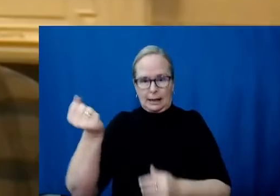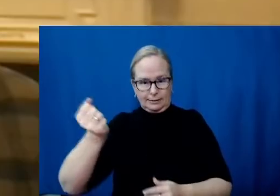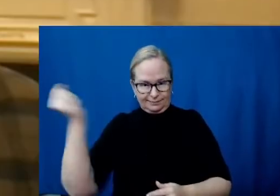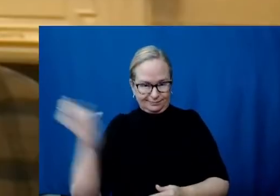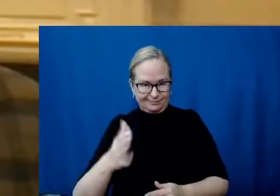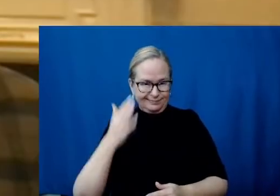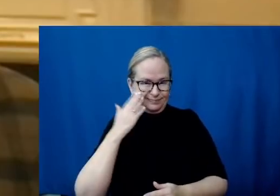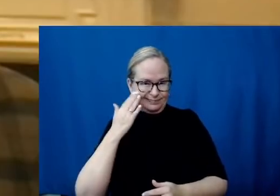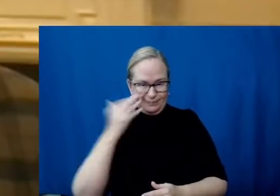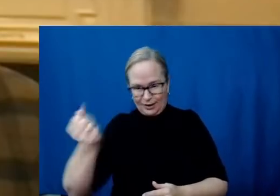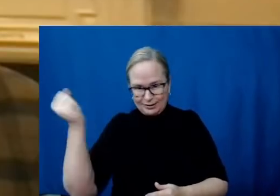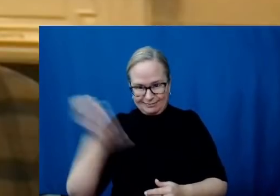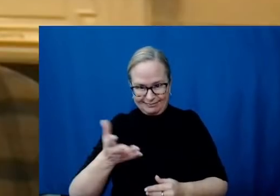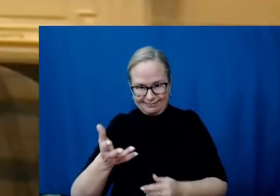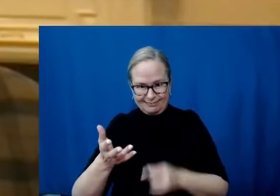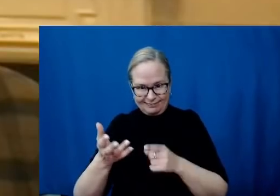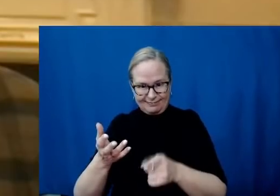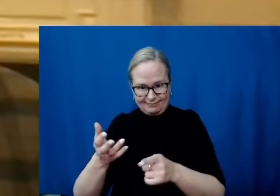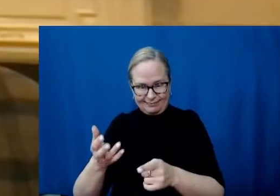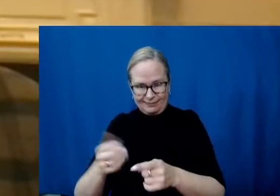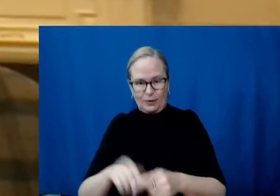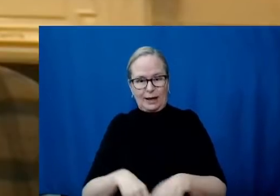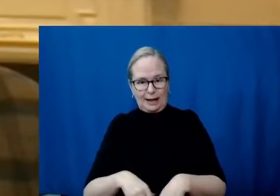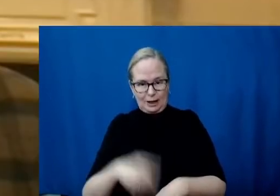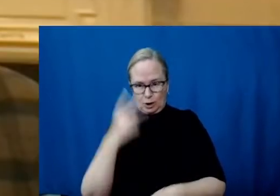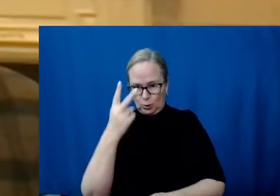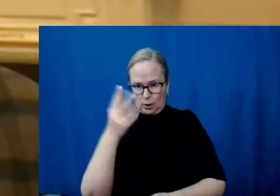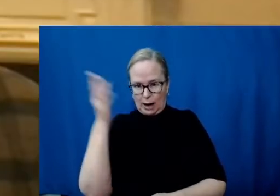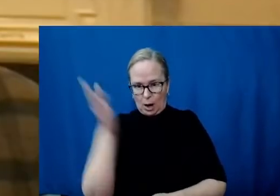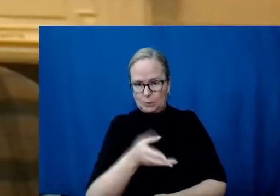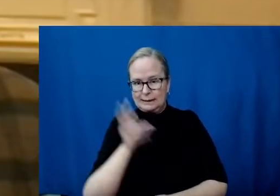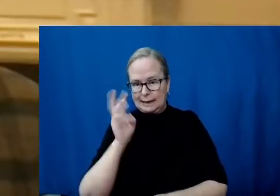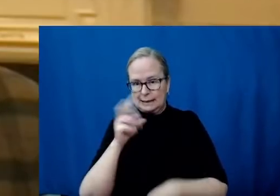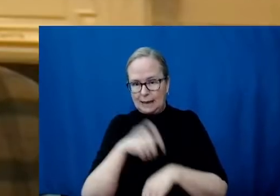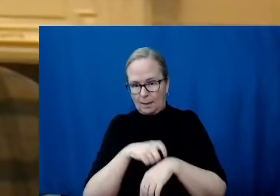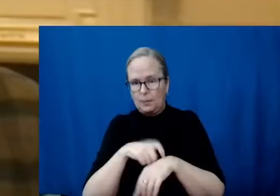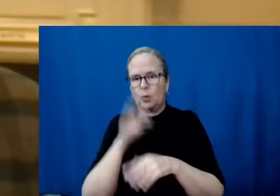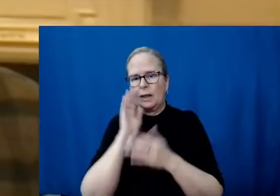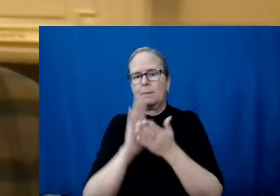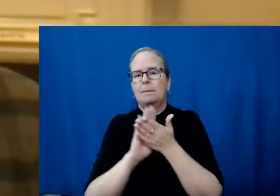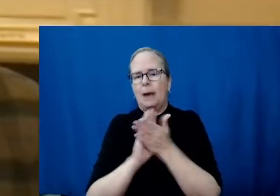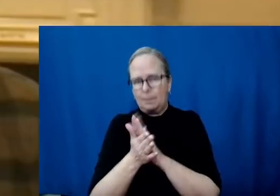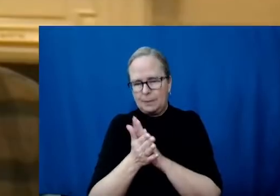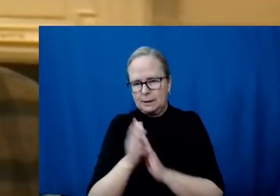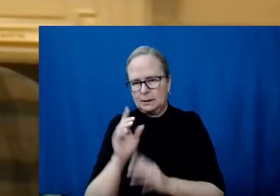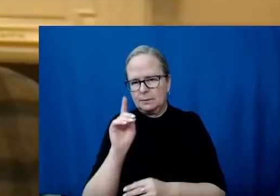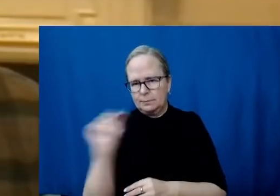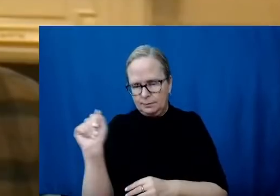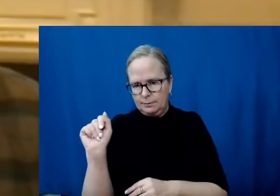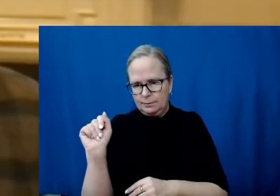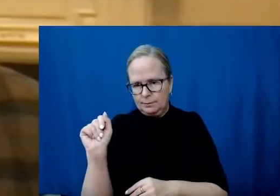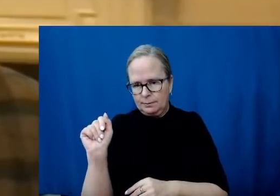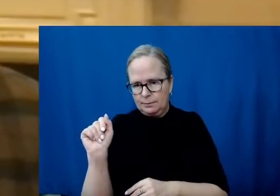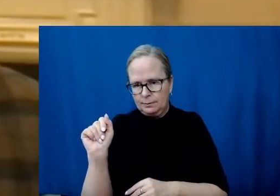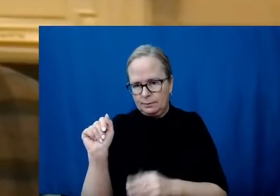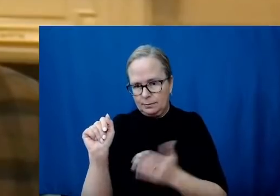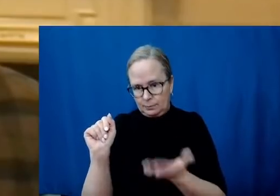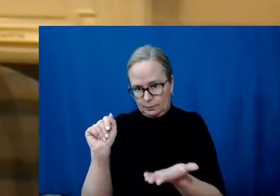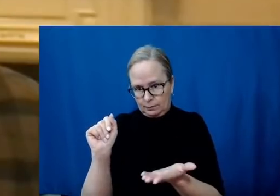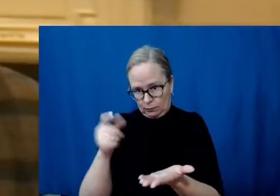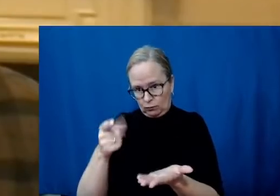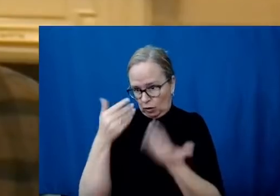with a long-term disability, would you roll that dice? And so we really don't want everybody to get this. And so that leads to that second myth